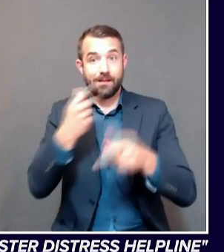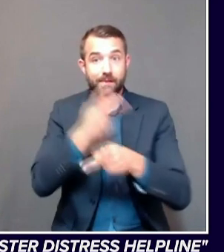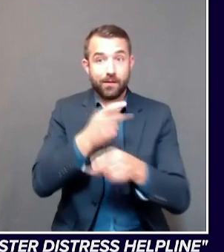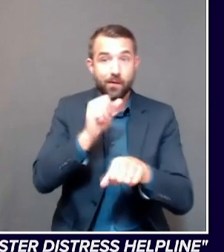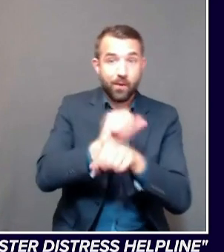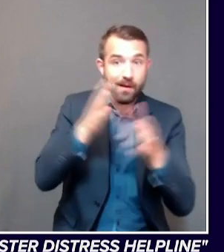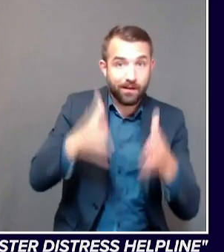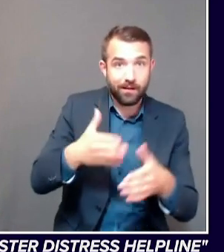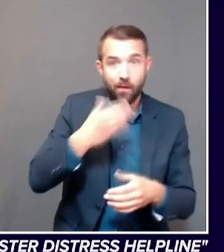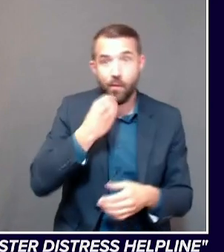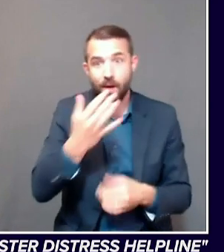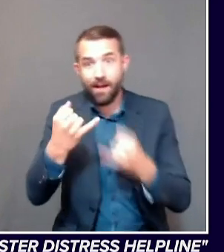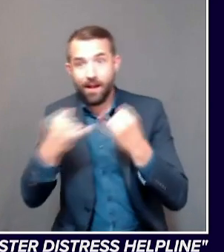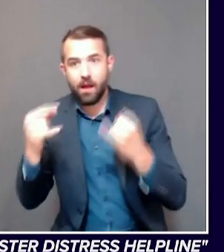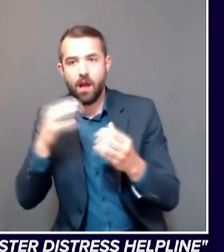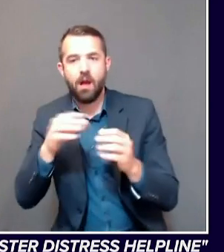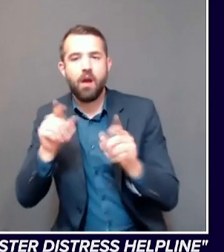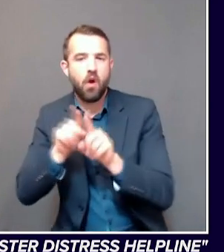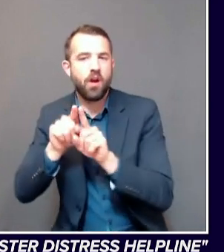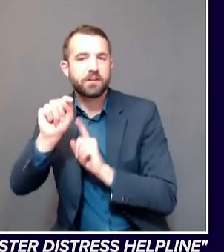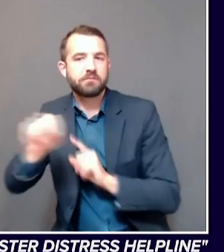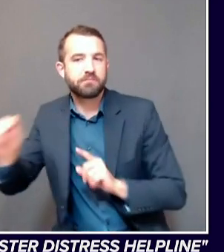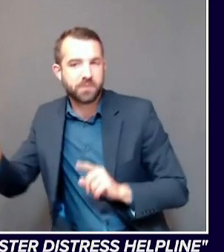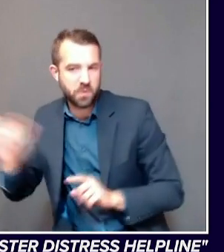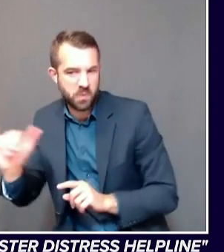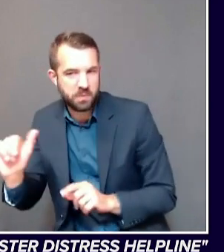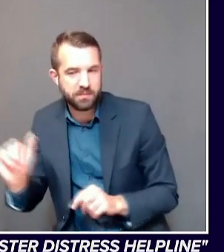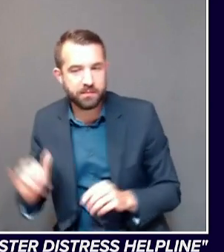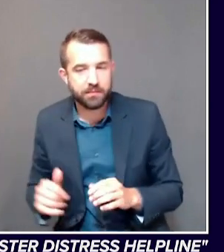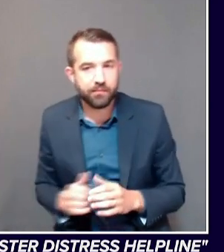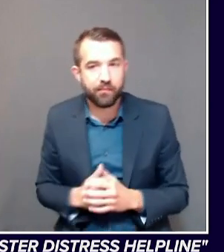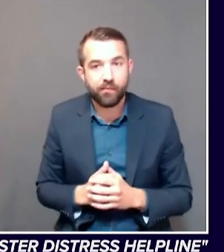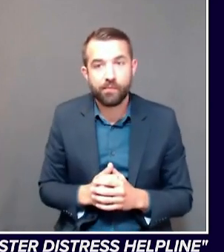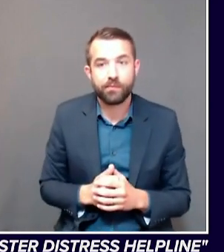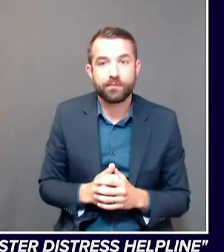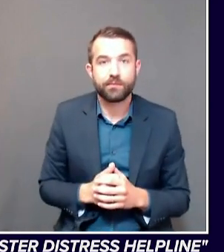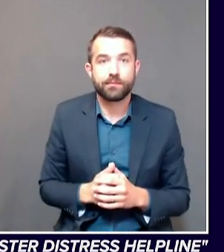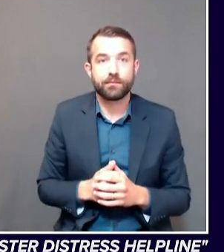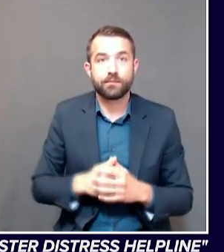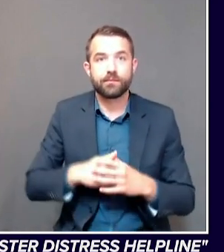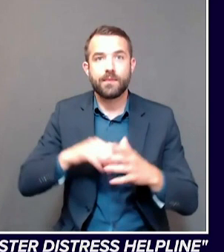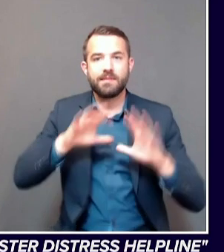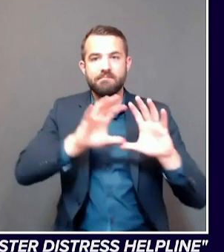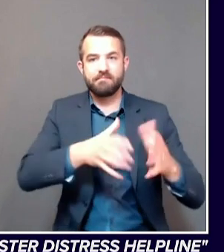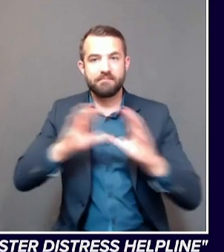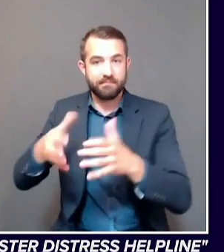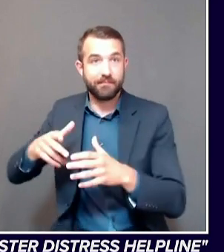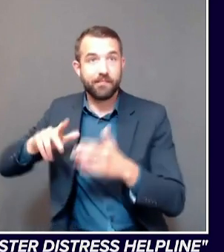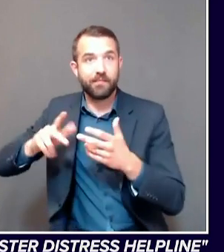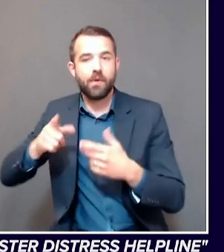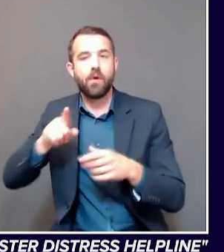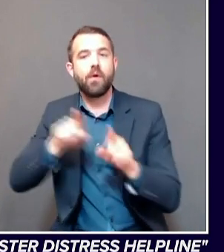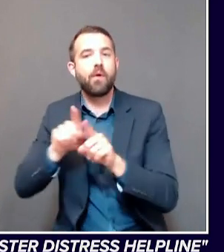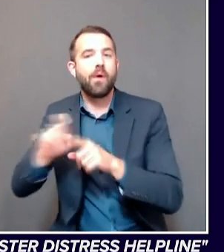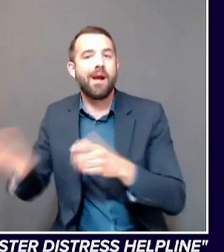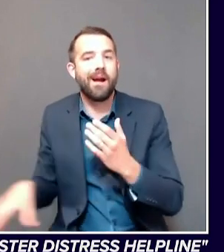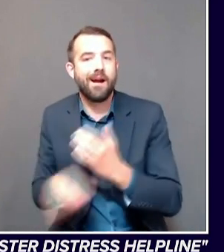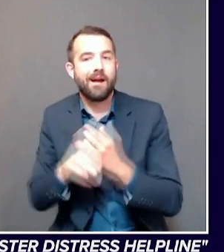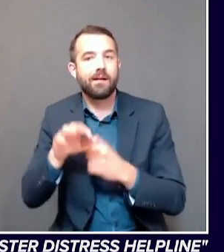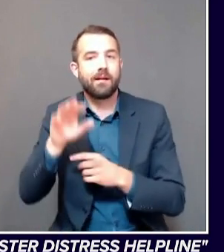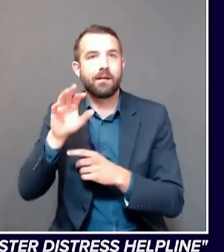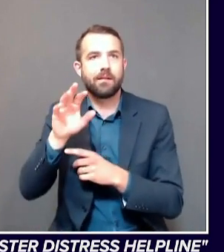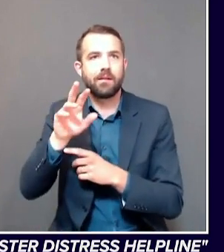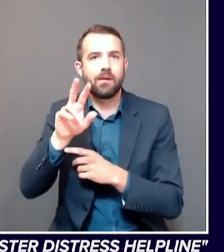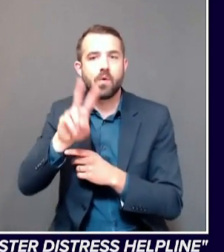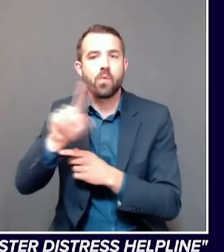first aid as a service accessible through Maine's 211 system. We will also assess